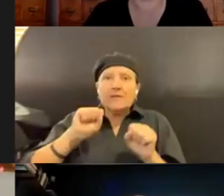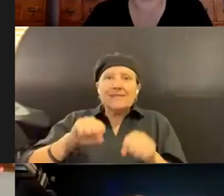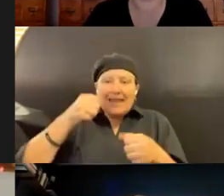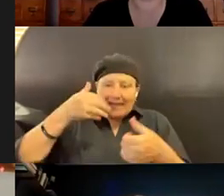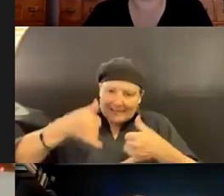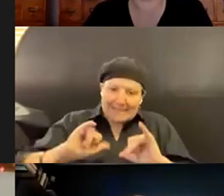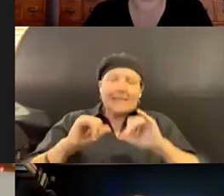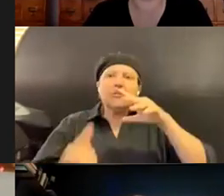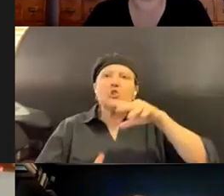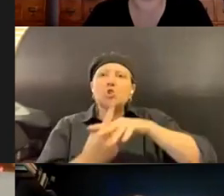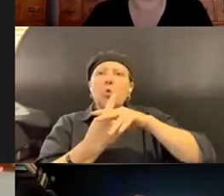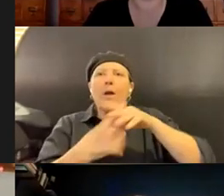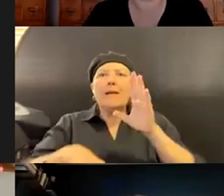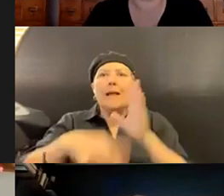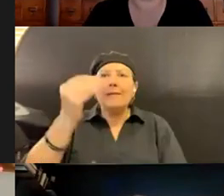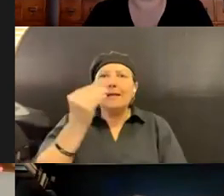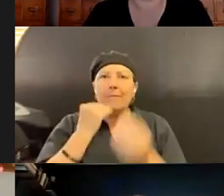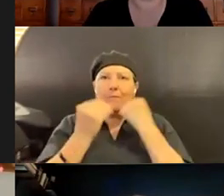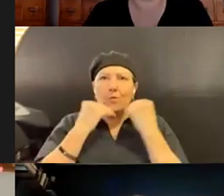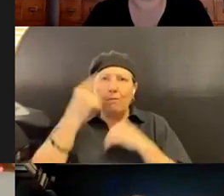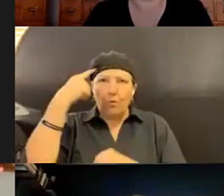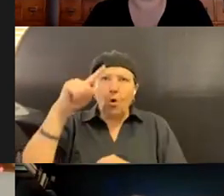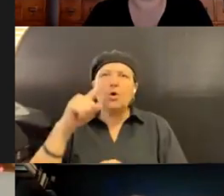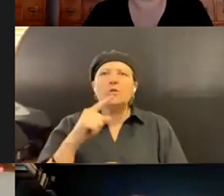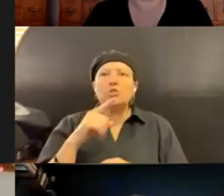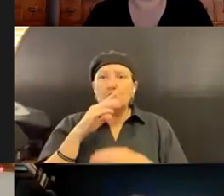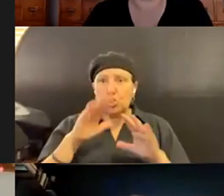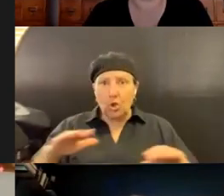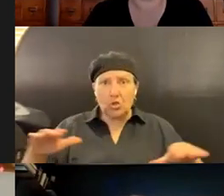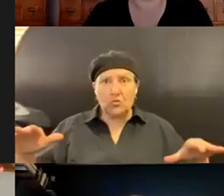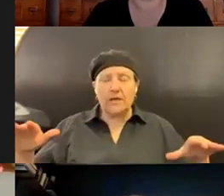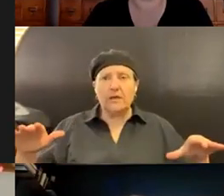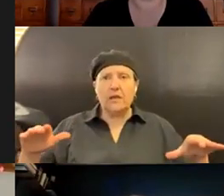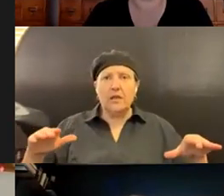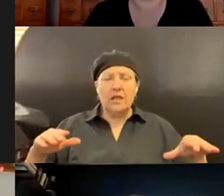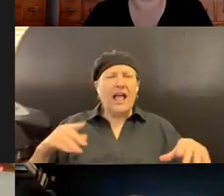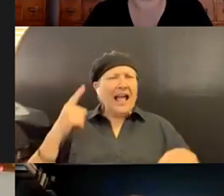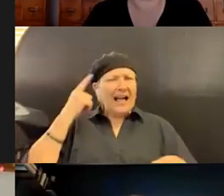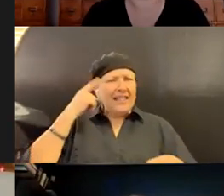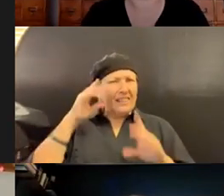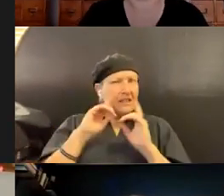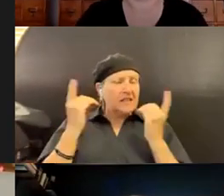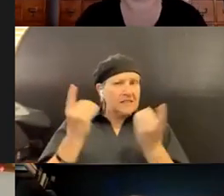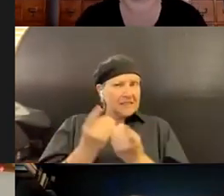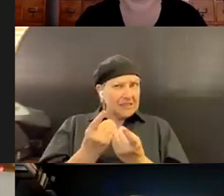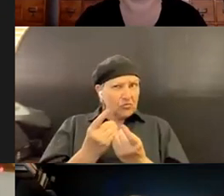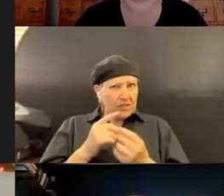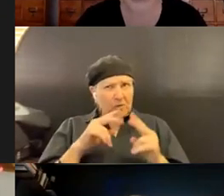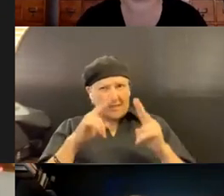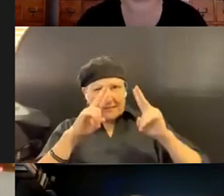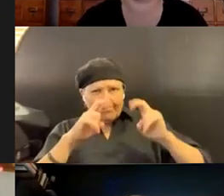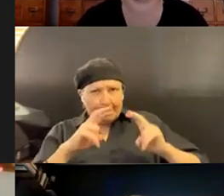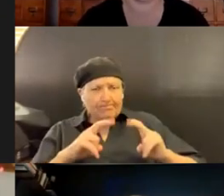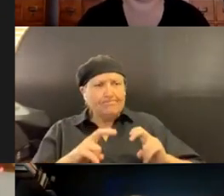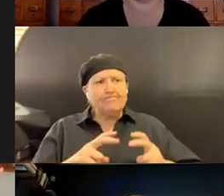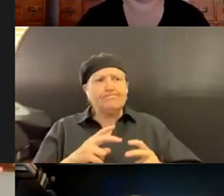sites and still pick up meals for their children. I think that, if I'm not mistaken, the district was potentially looking at,